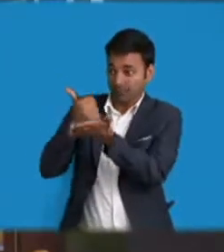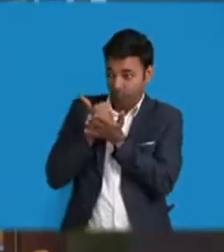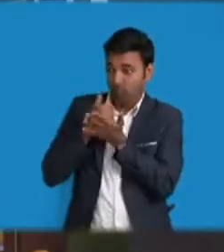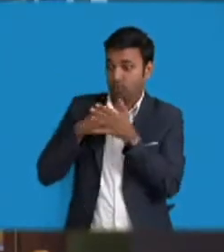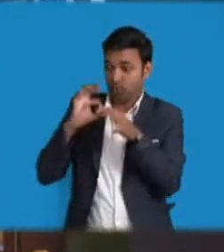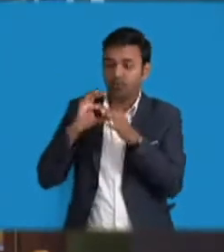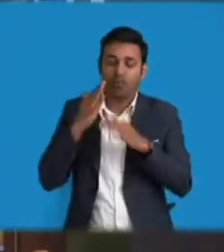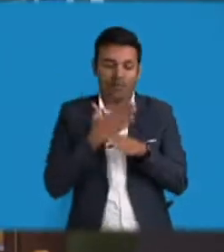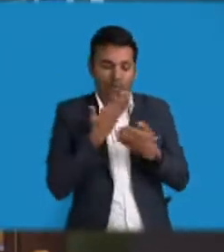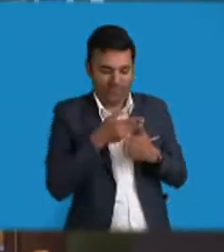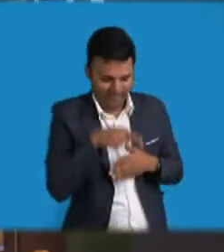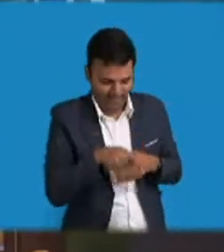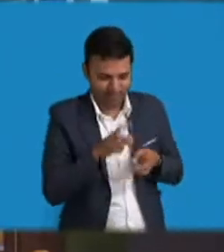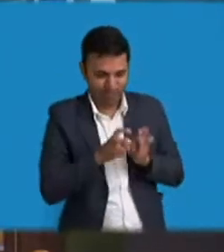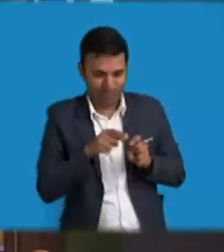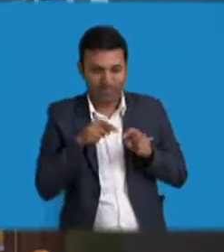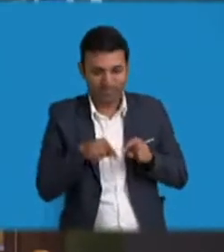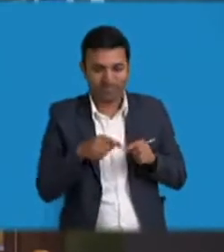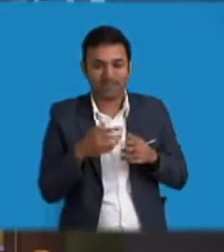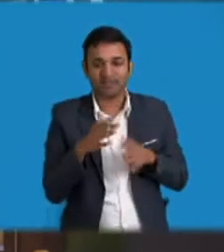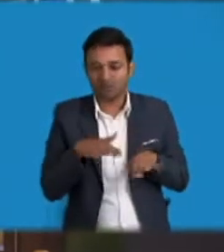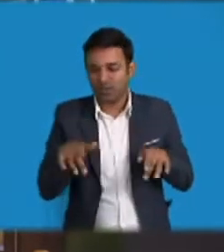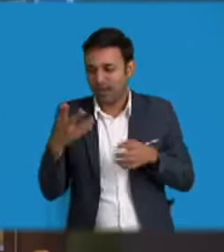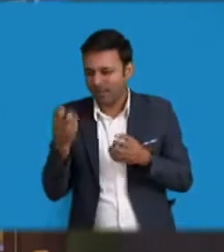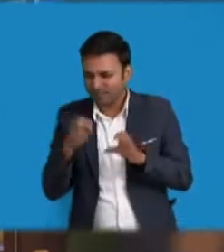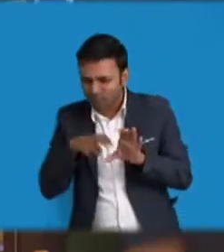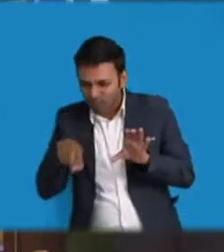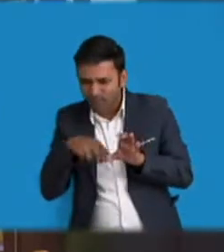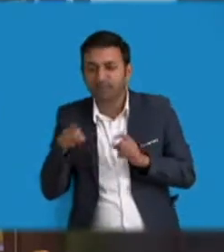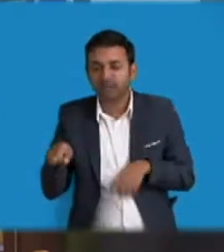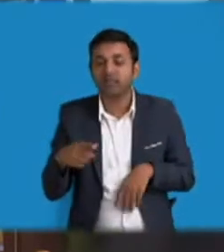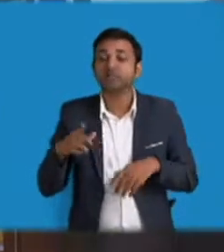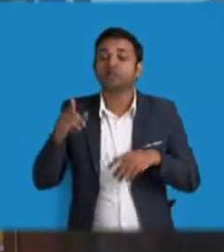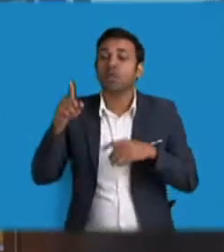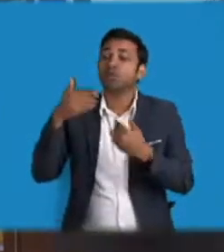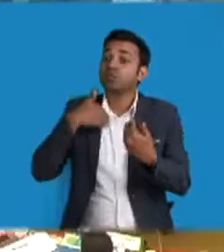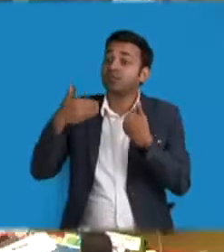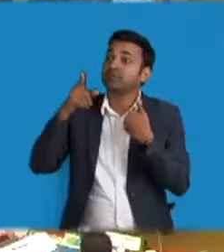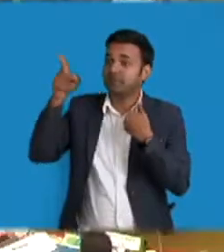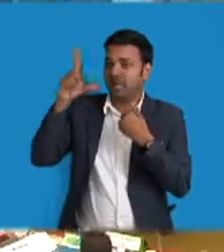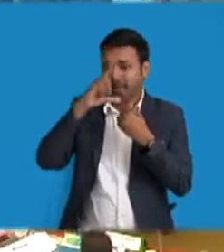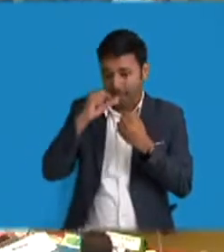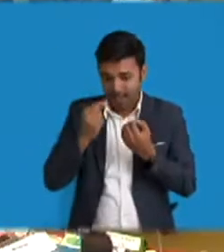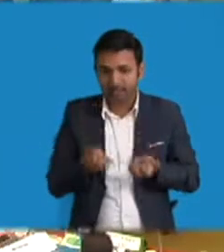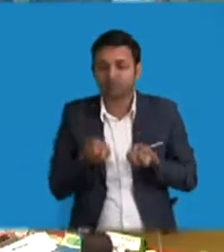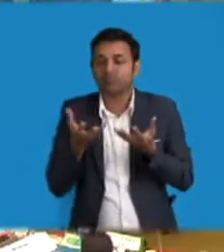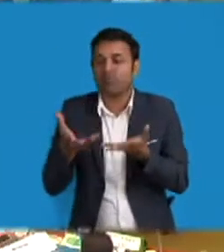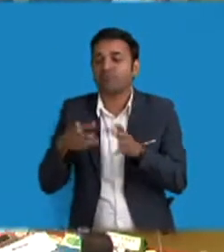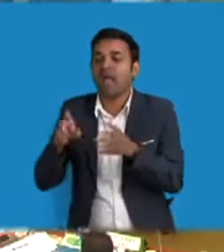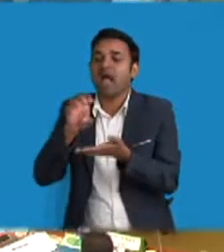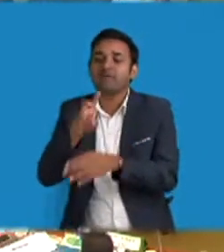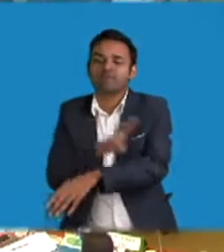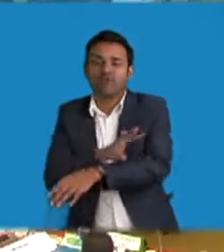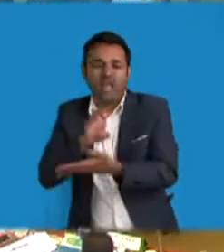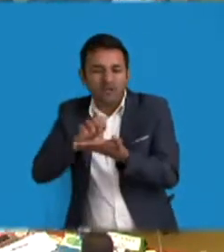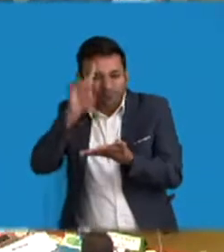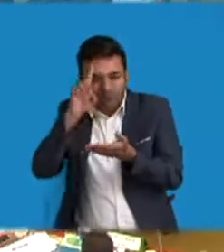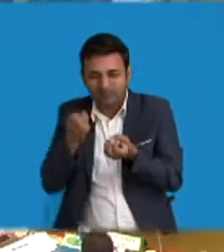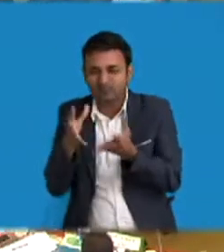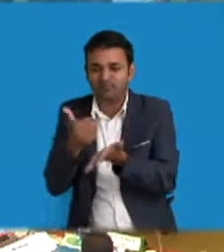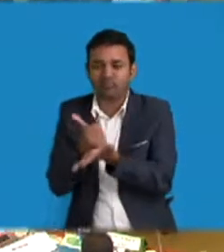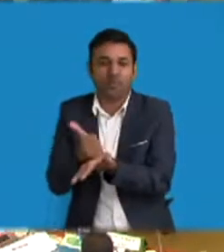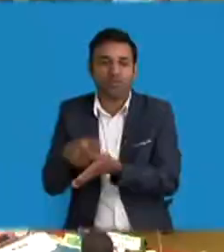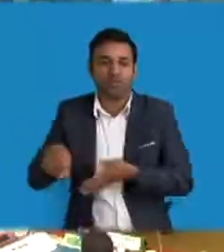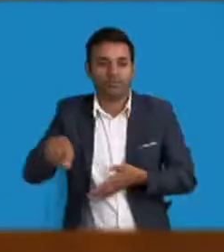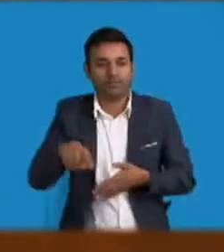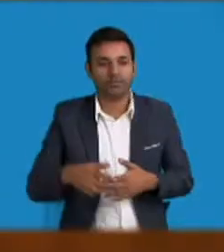stream, we can take them to into the technical stream. Thank you. Honorable William Naroka. Speaker,